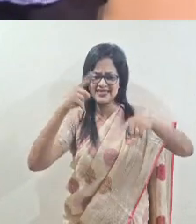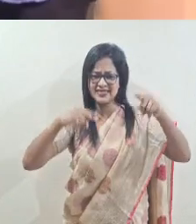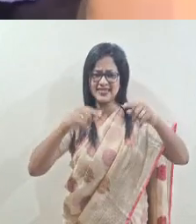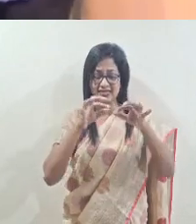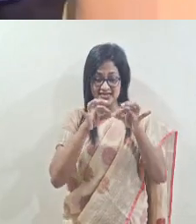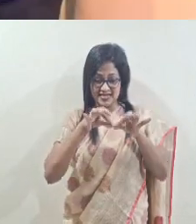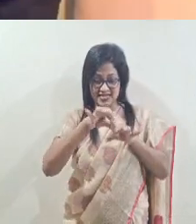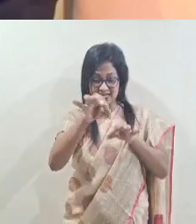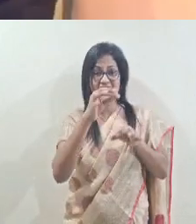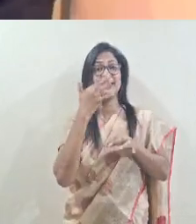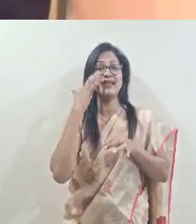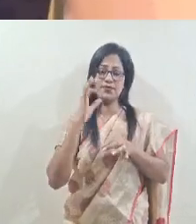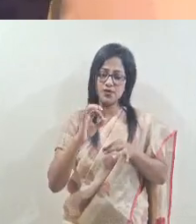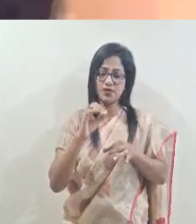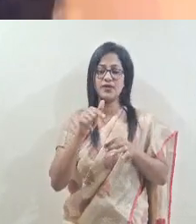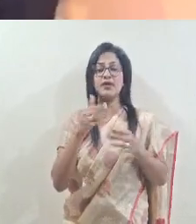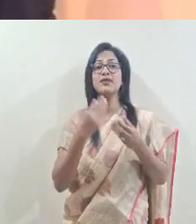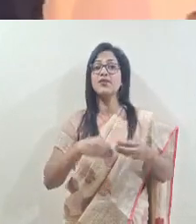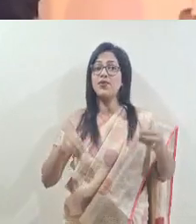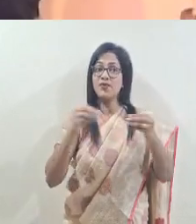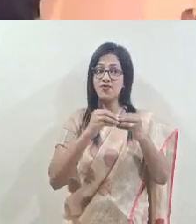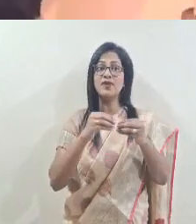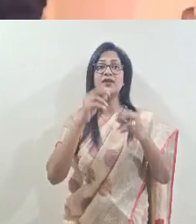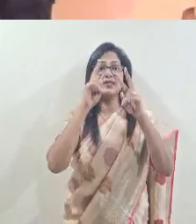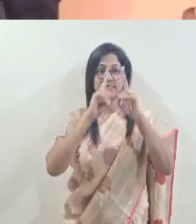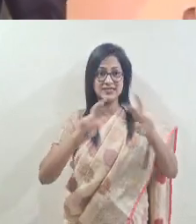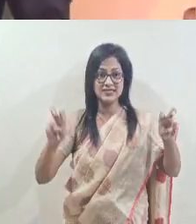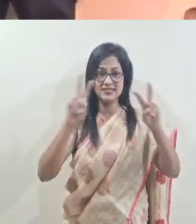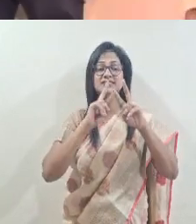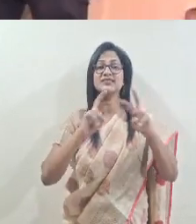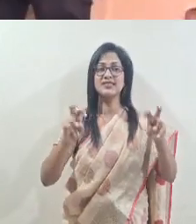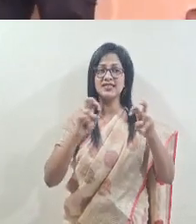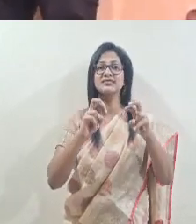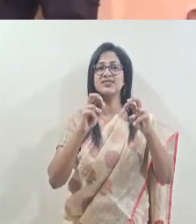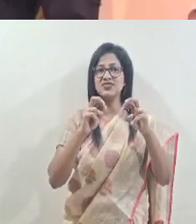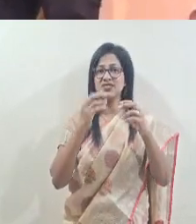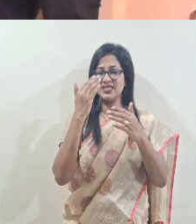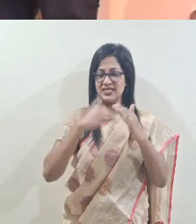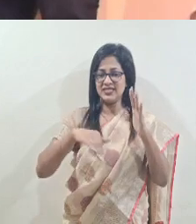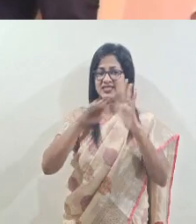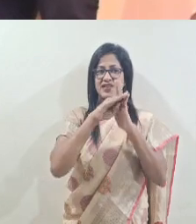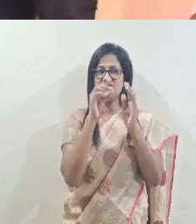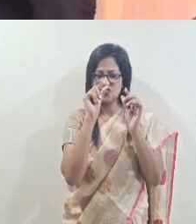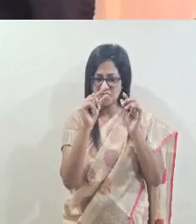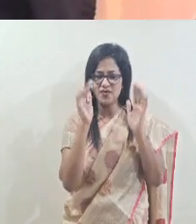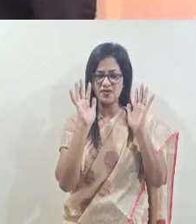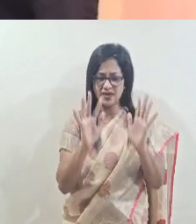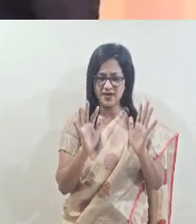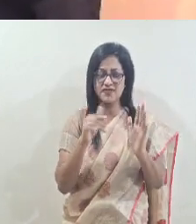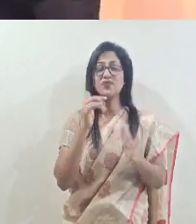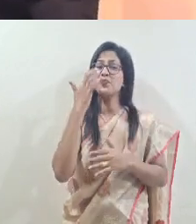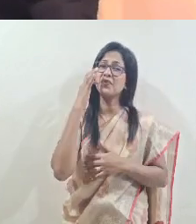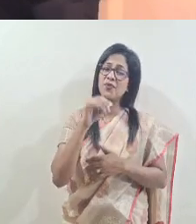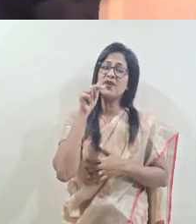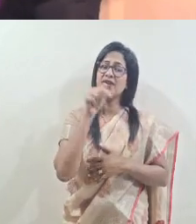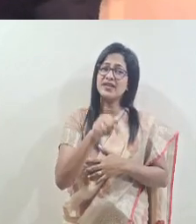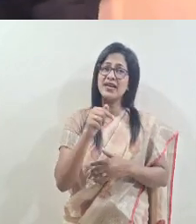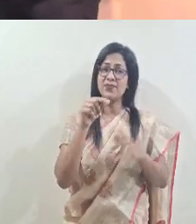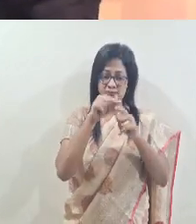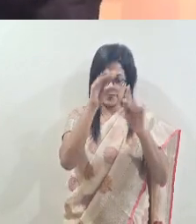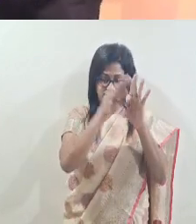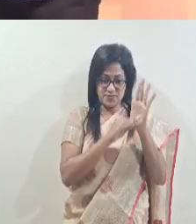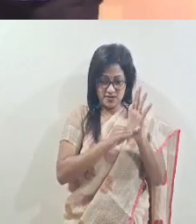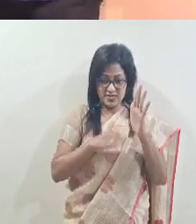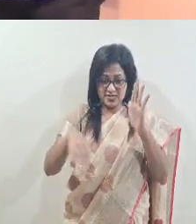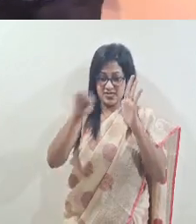what is important. And there have been, at least at the research level, many attempts to do that. So what is also important maybe at the policy level